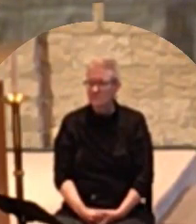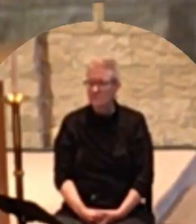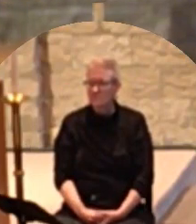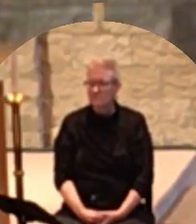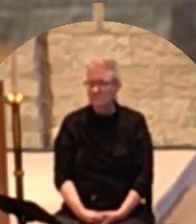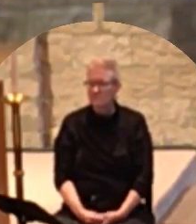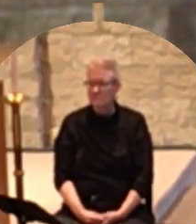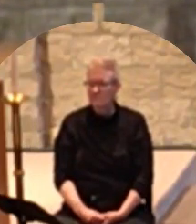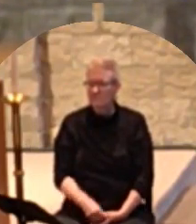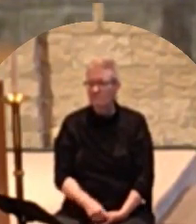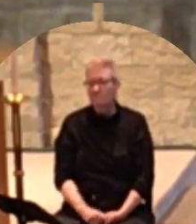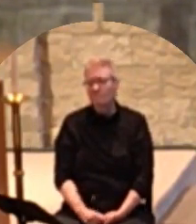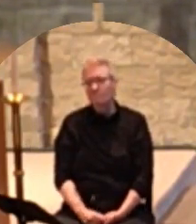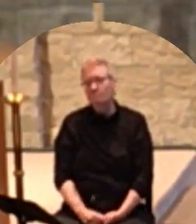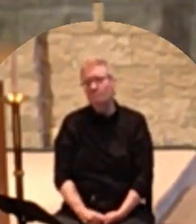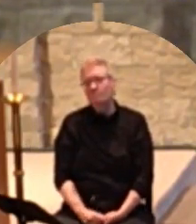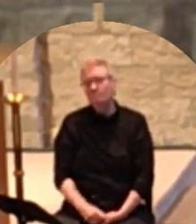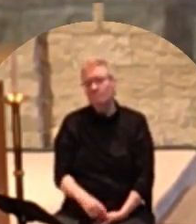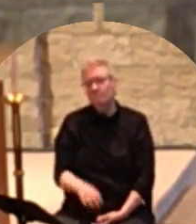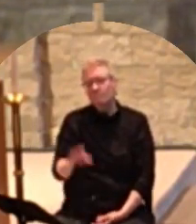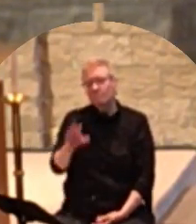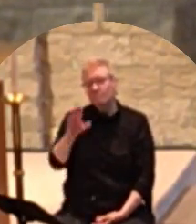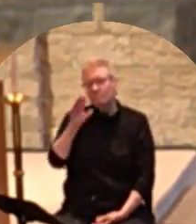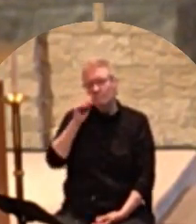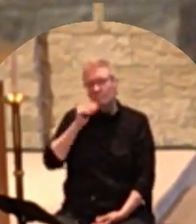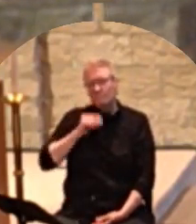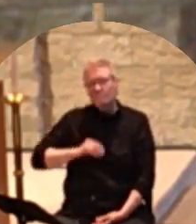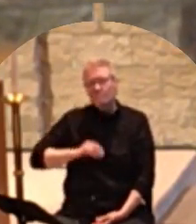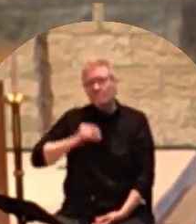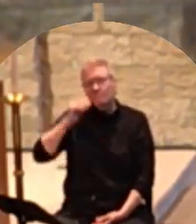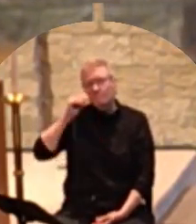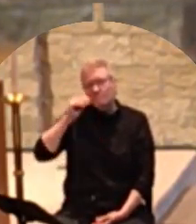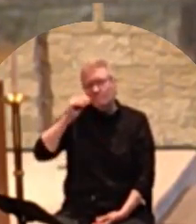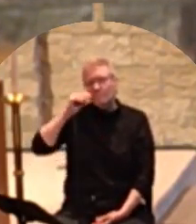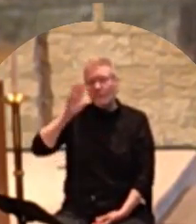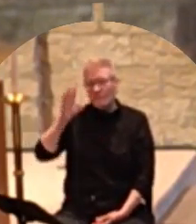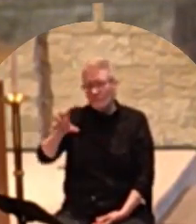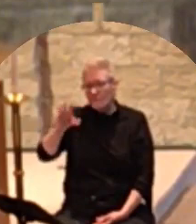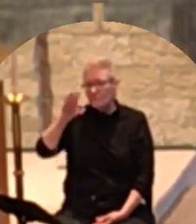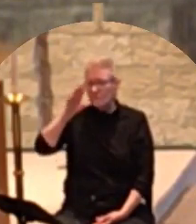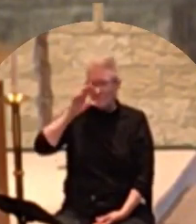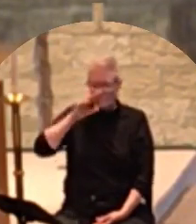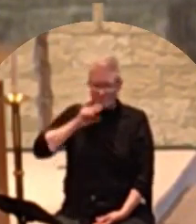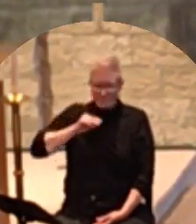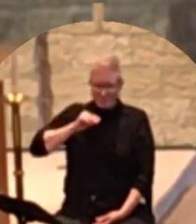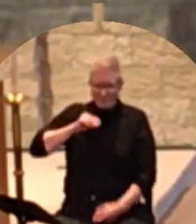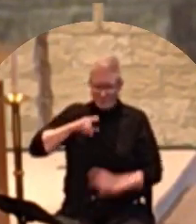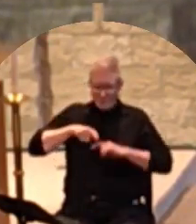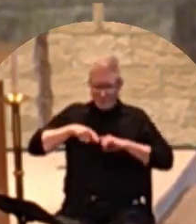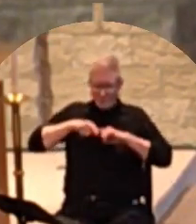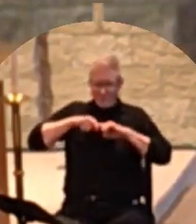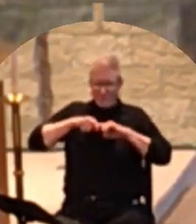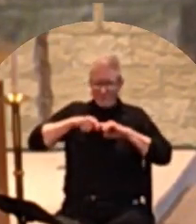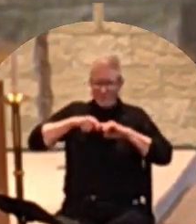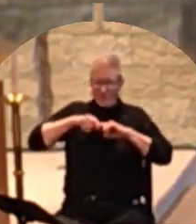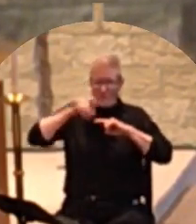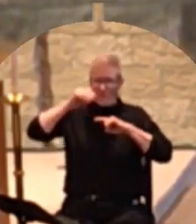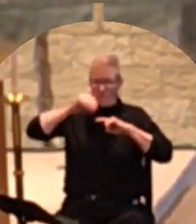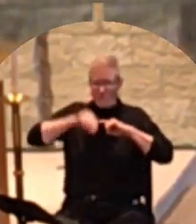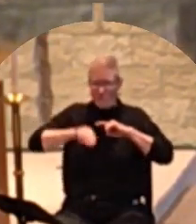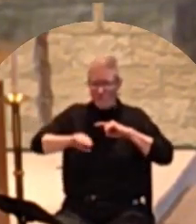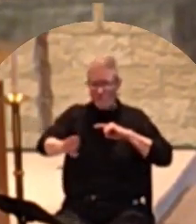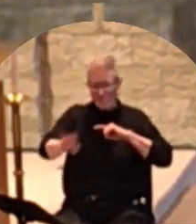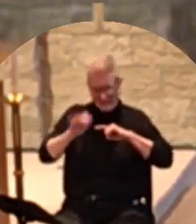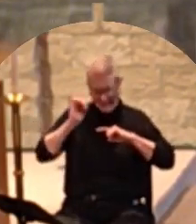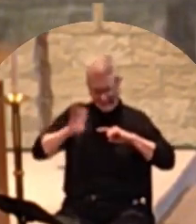I allow that space, that slight pause between that inhale and that exhale,